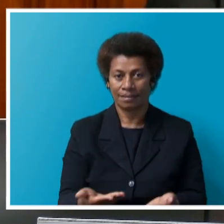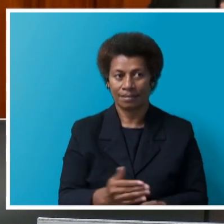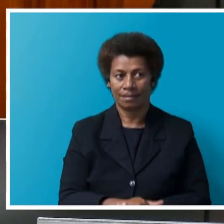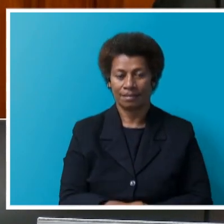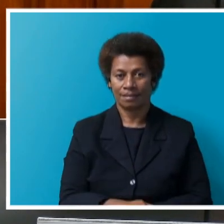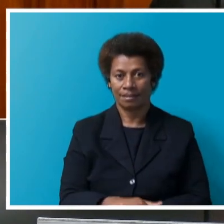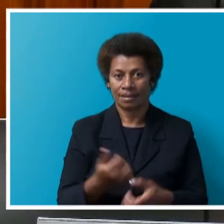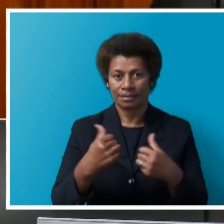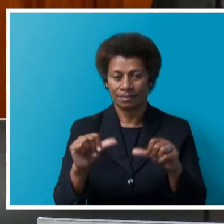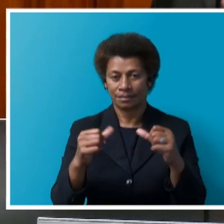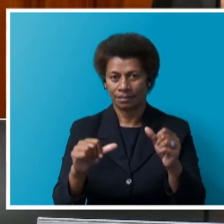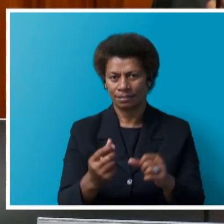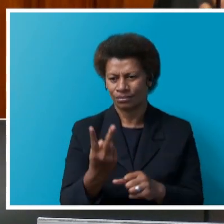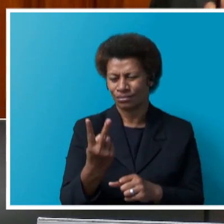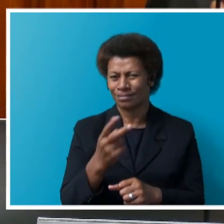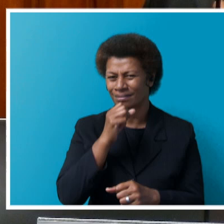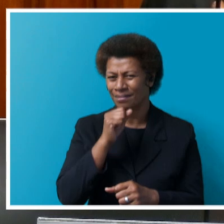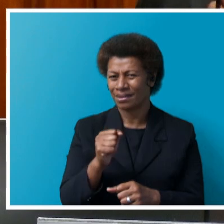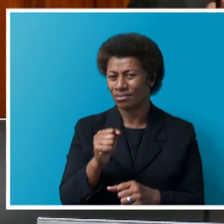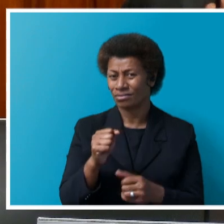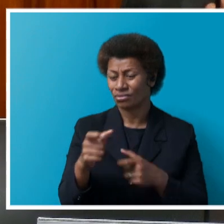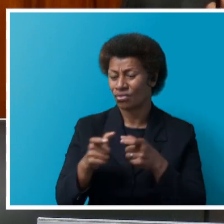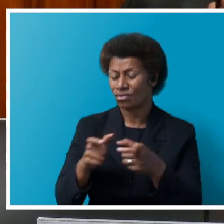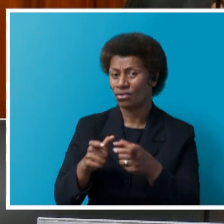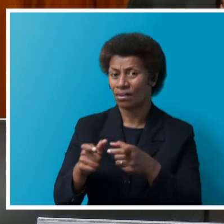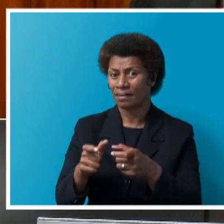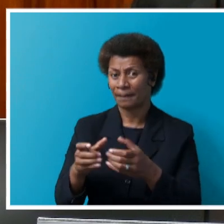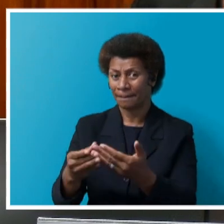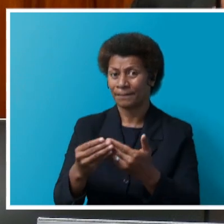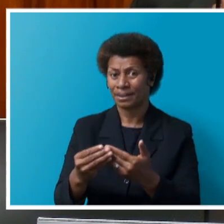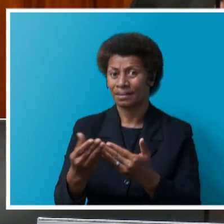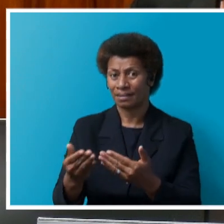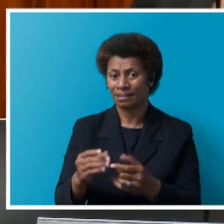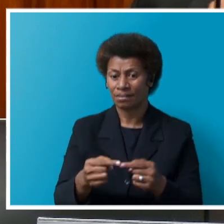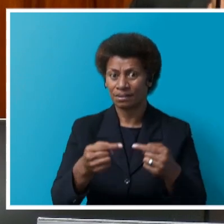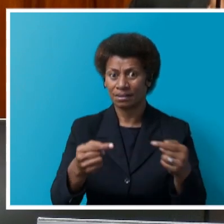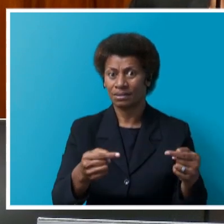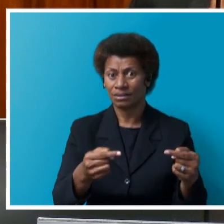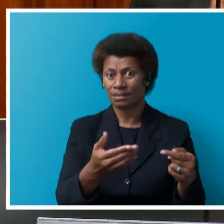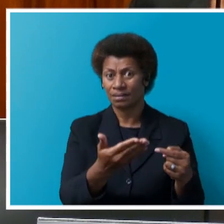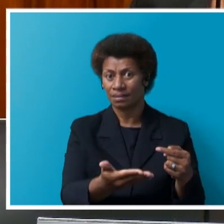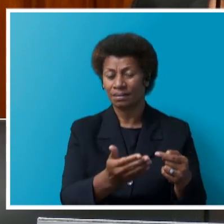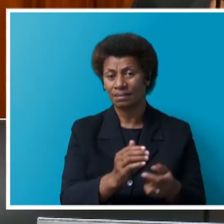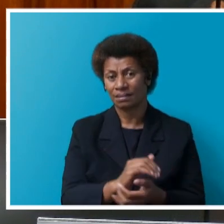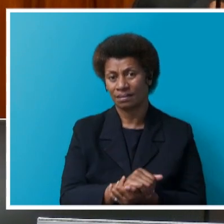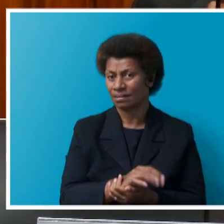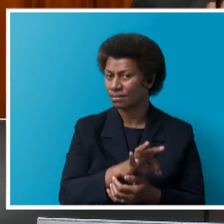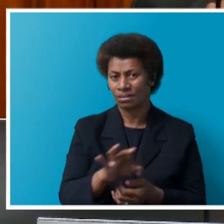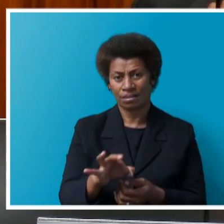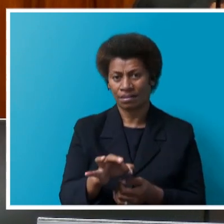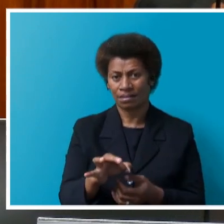Fiji First two-man rule, there was no true bipartisanship. Opposition members were included in delegation but were never allowed to lead